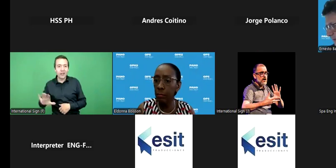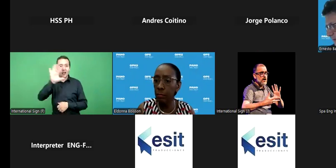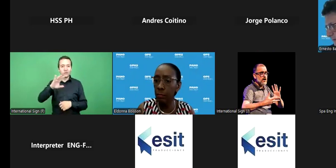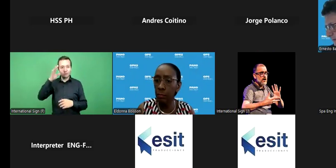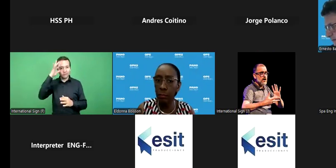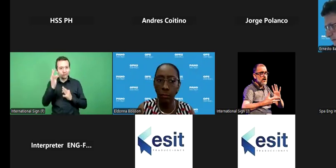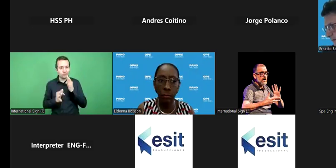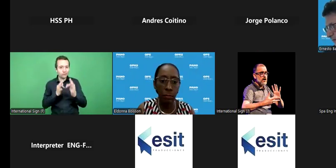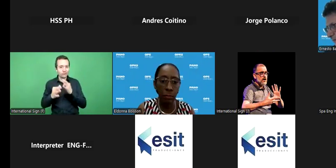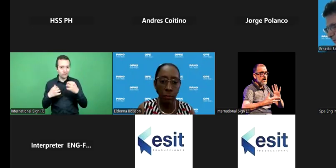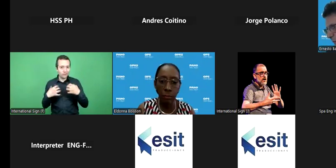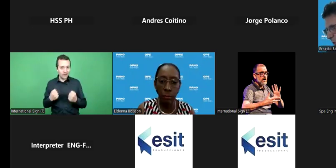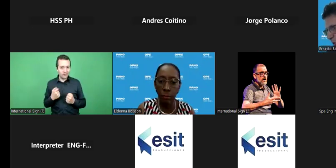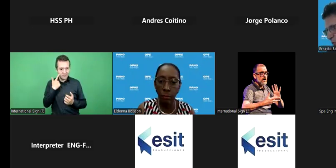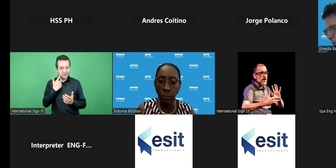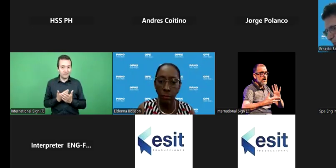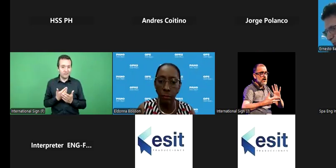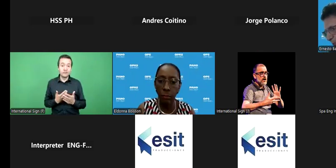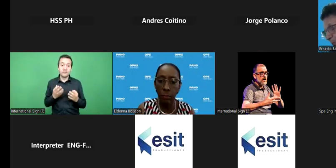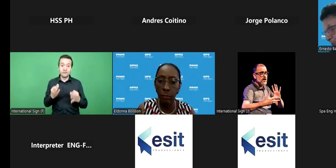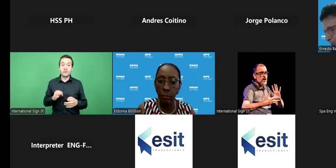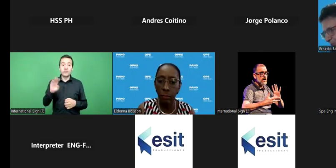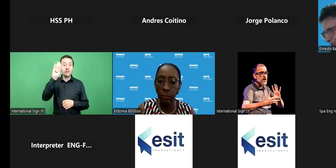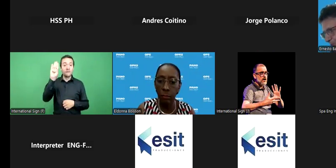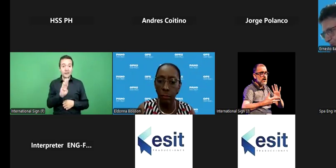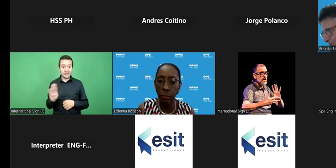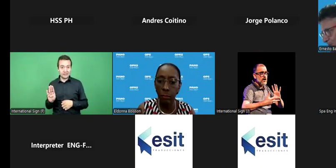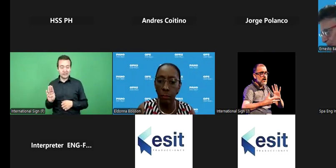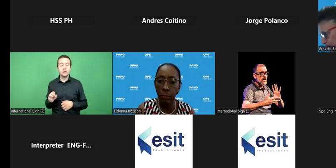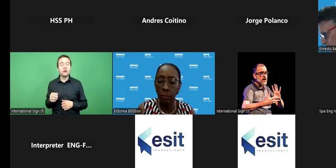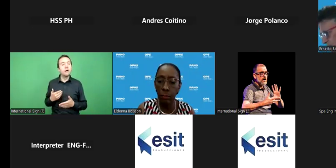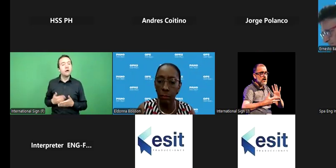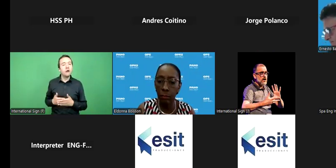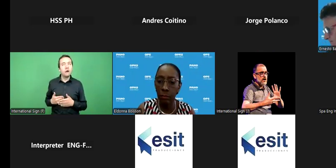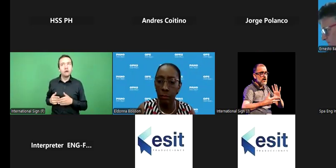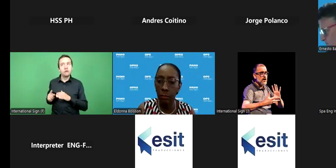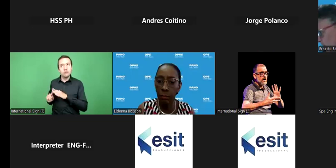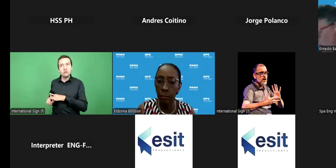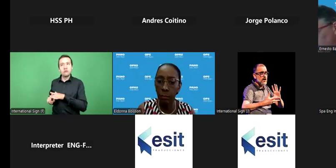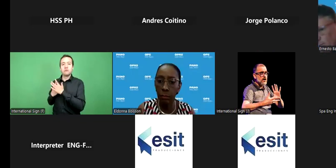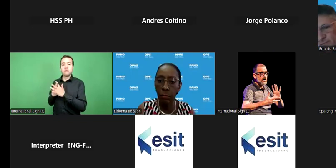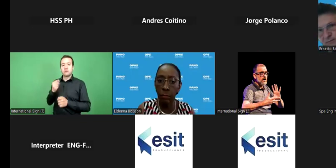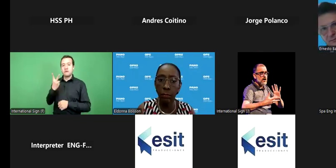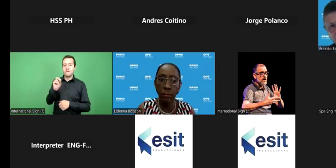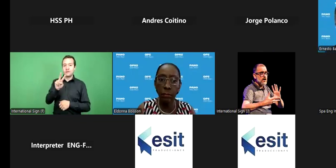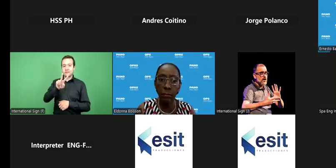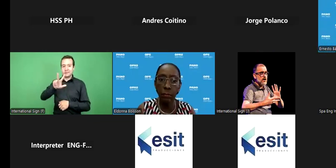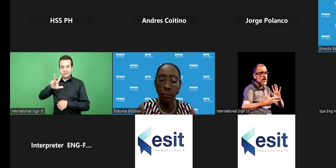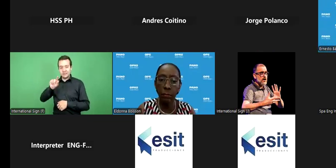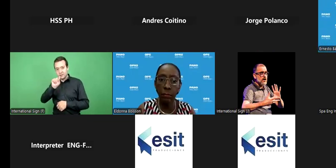from 2023 to 2027. And there are 7 strategic priorities that have been identified